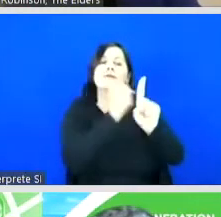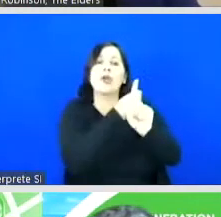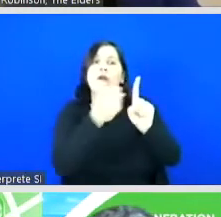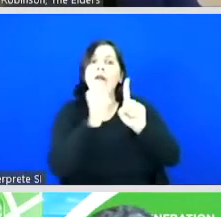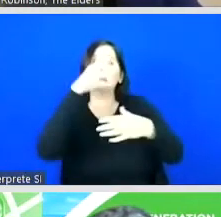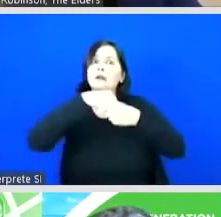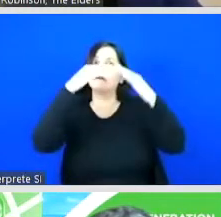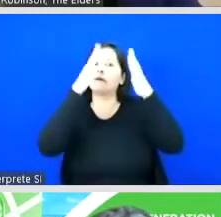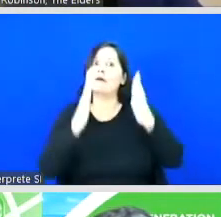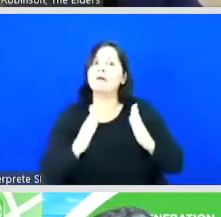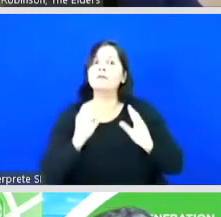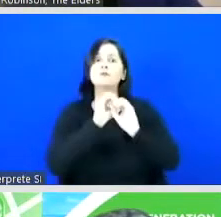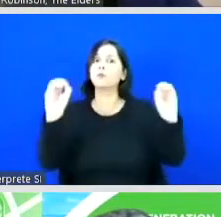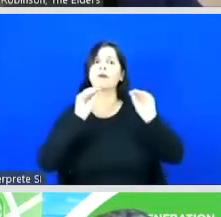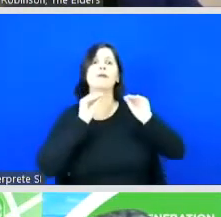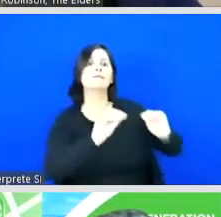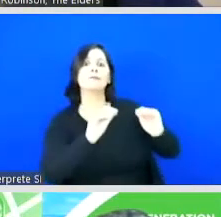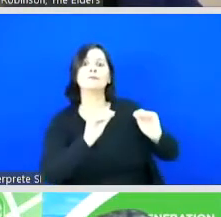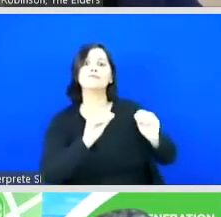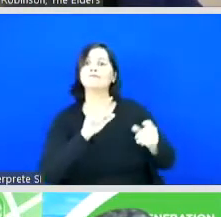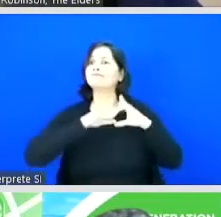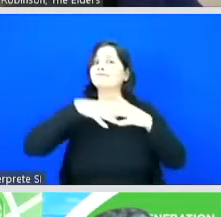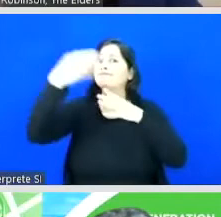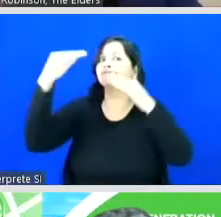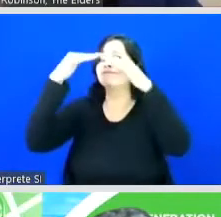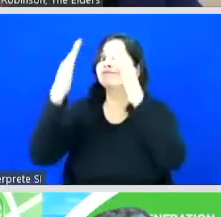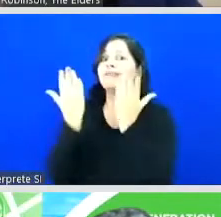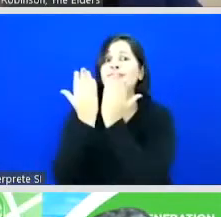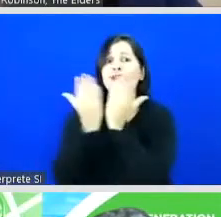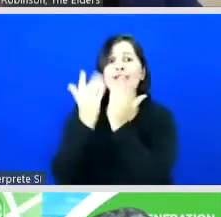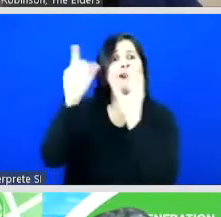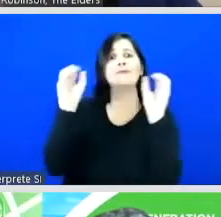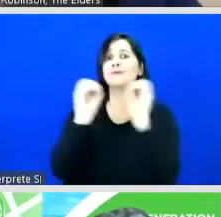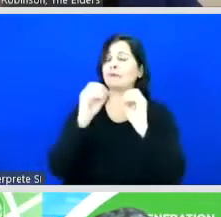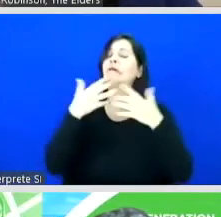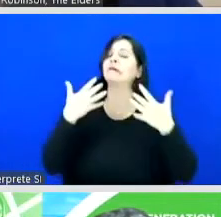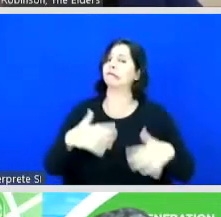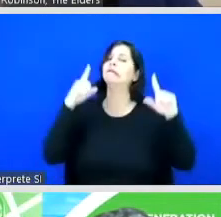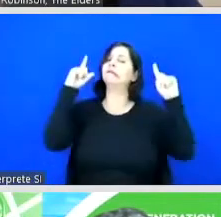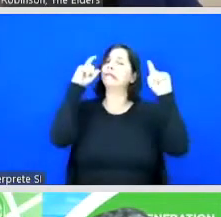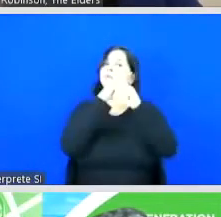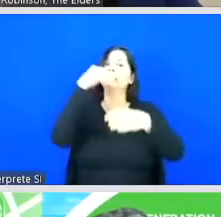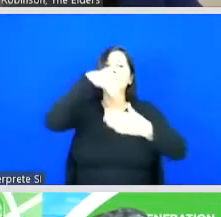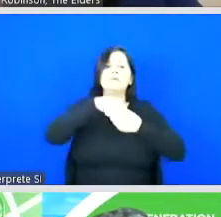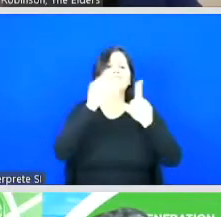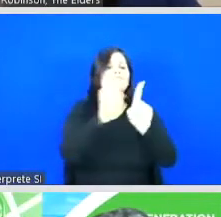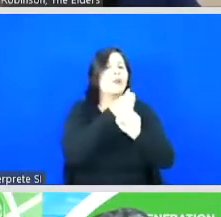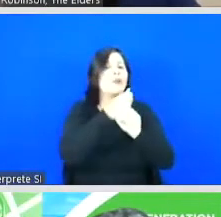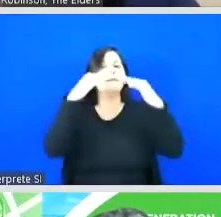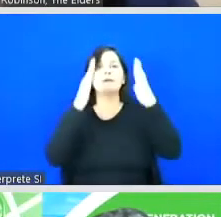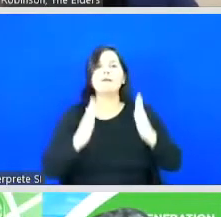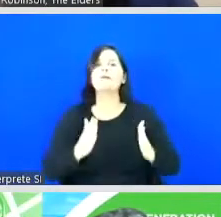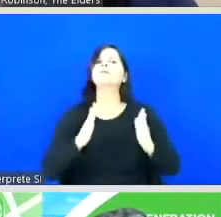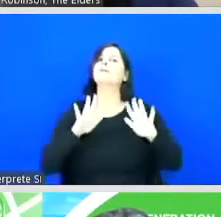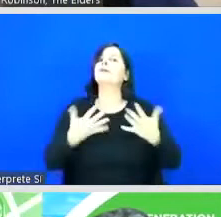dealt with as fast as possible, because this is an unbearable situation where we see the development not going forward,